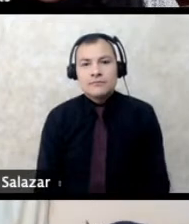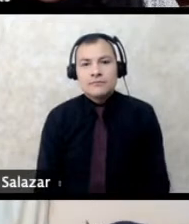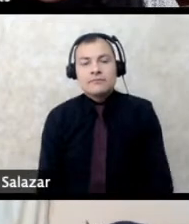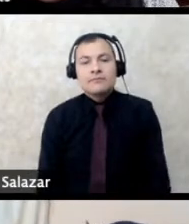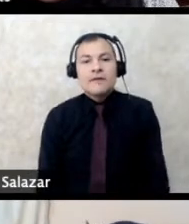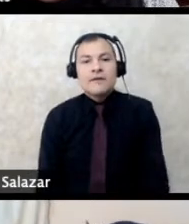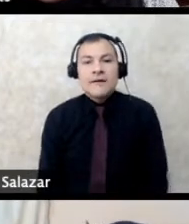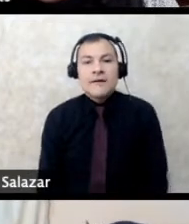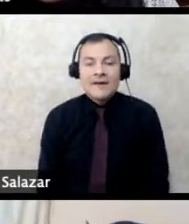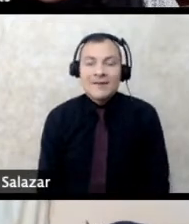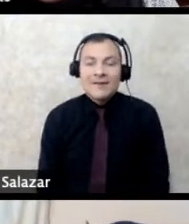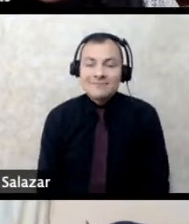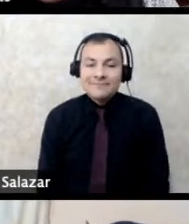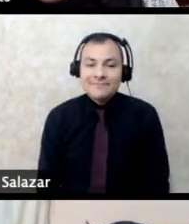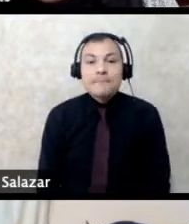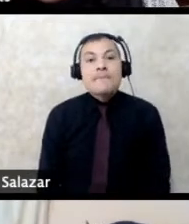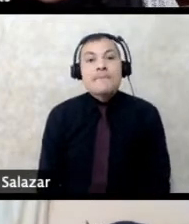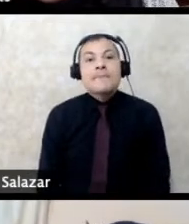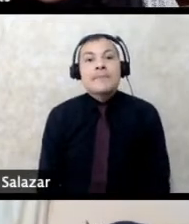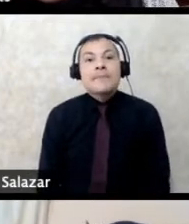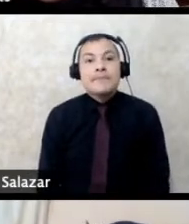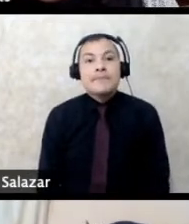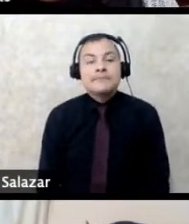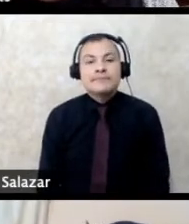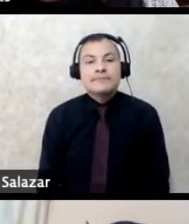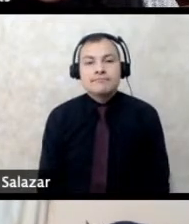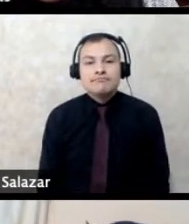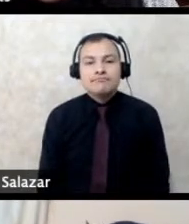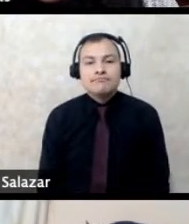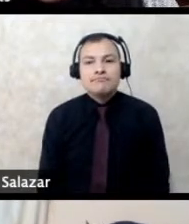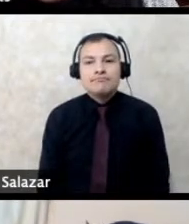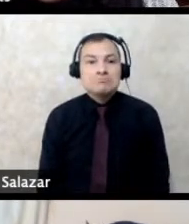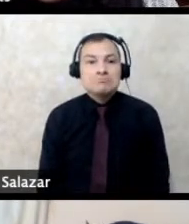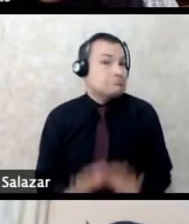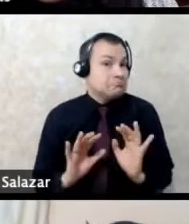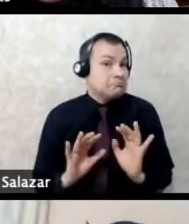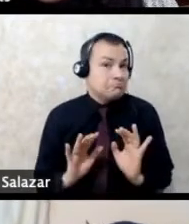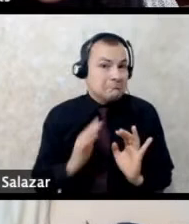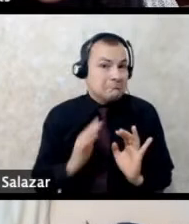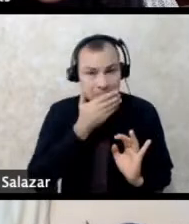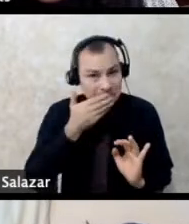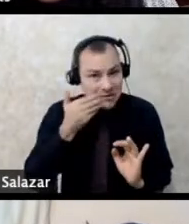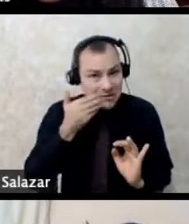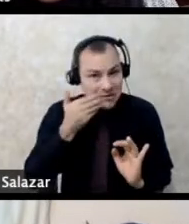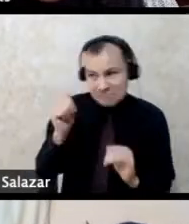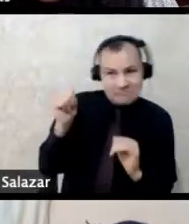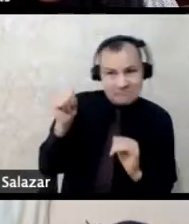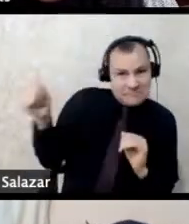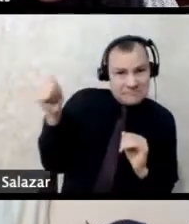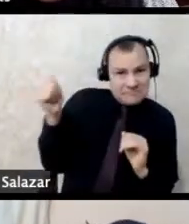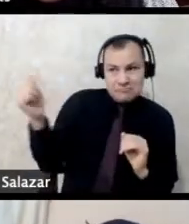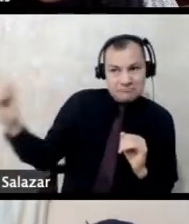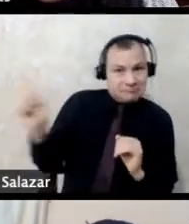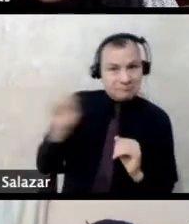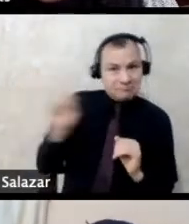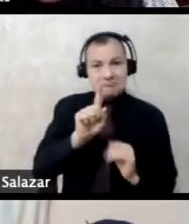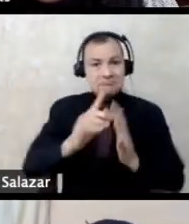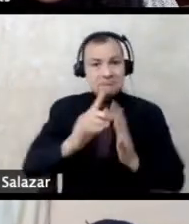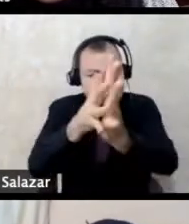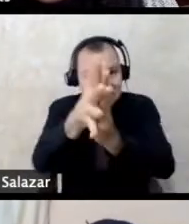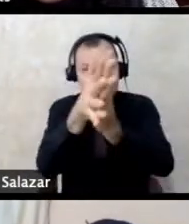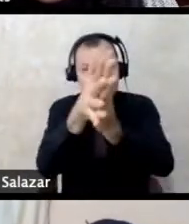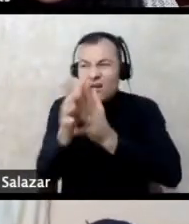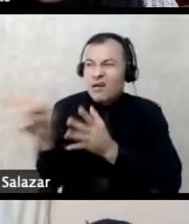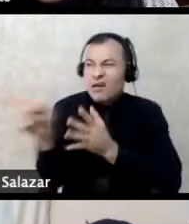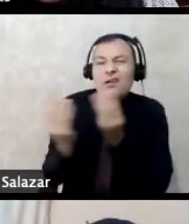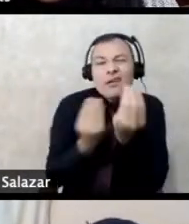Realmente vamos a dejar que él profundice un poco más dentro de su proceso, su experiencia y la manera